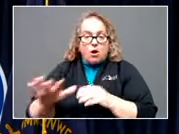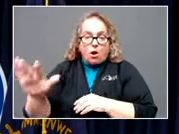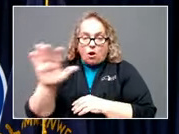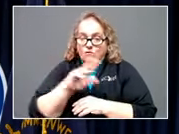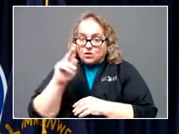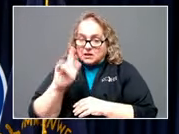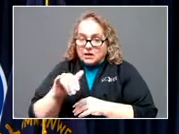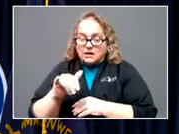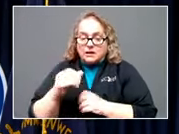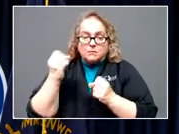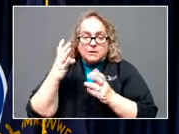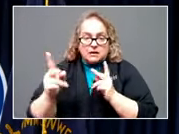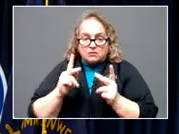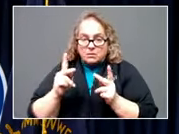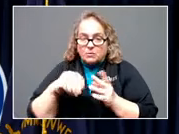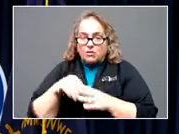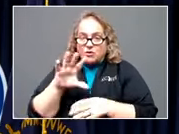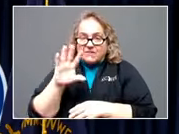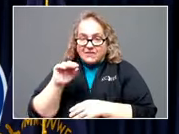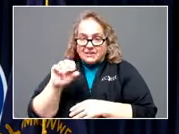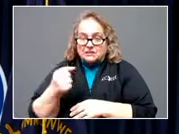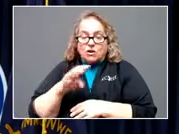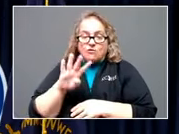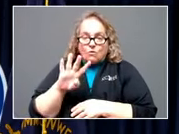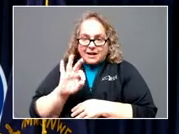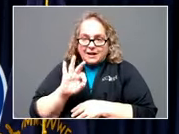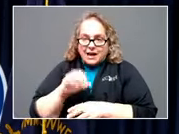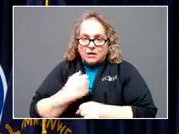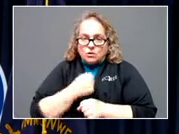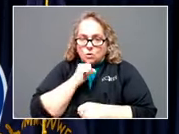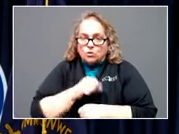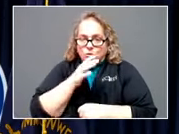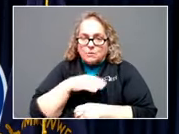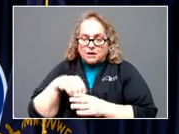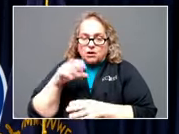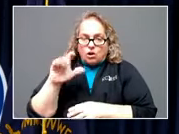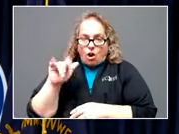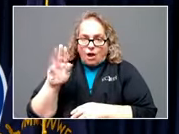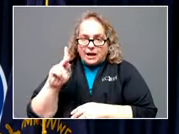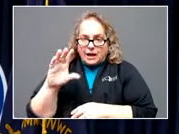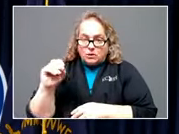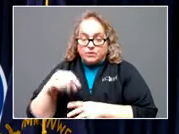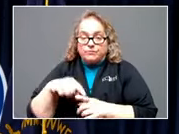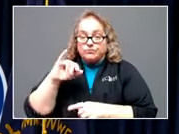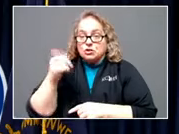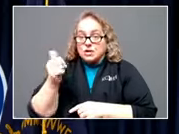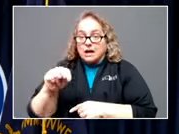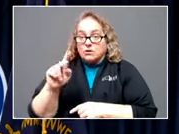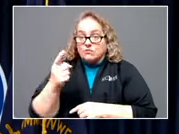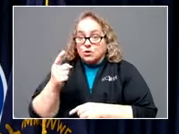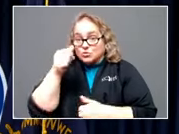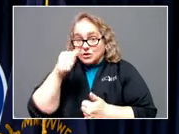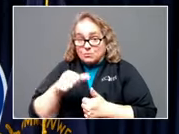of people in their 50s, a 49-year-old woman in Clark County. January 1st, and remember, this is reports